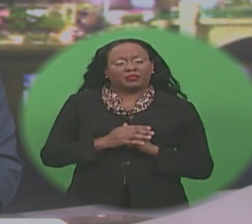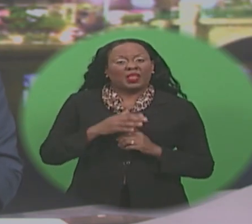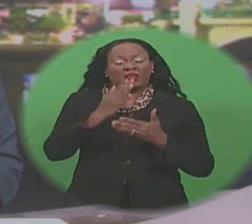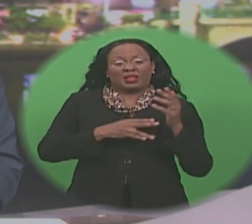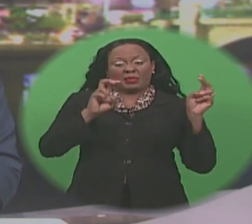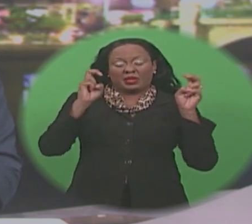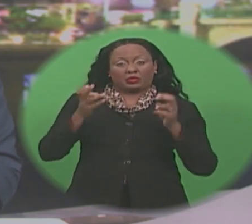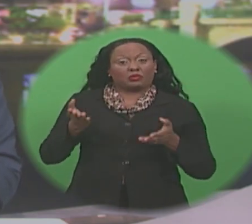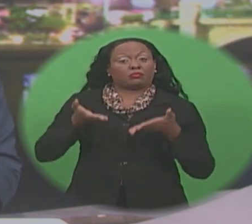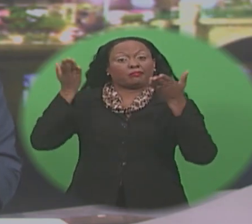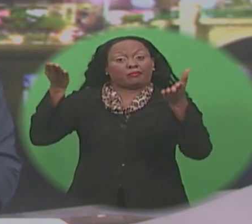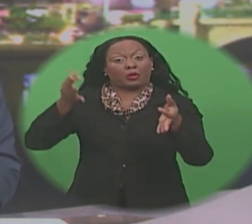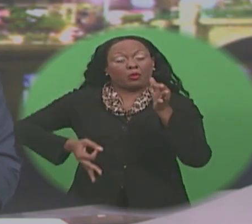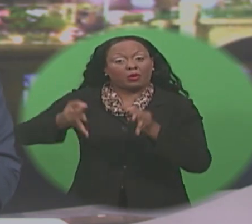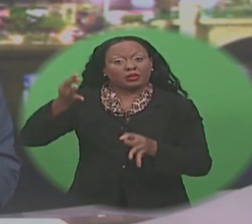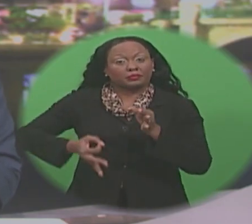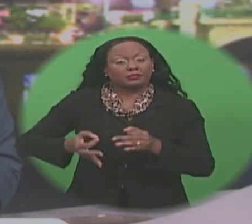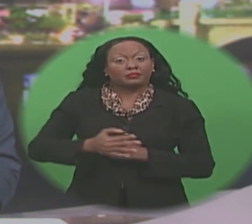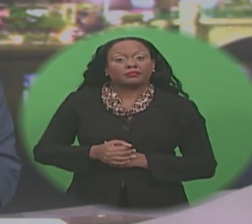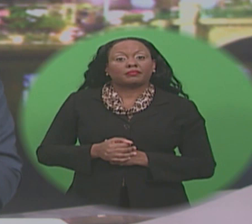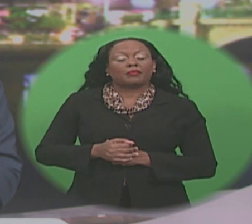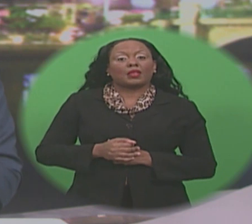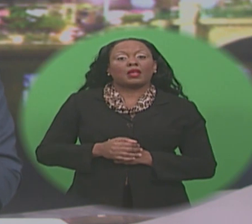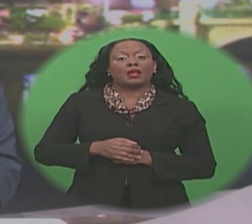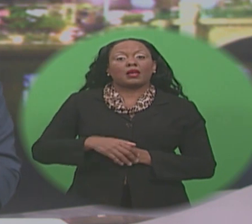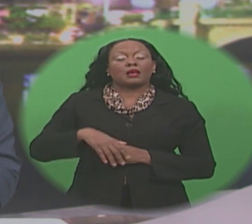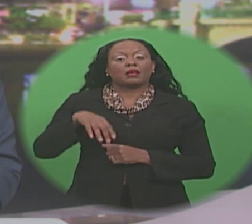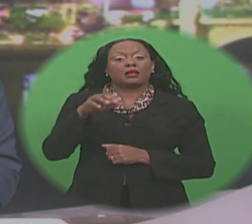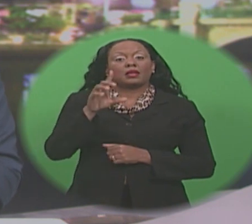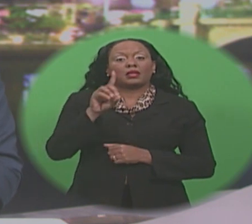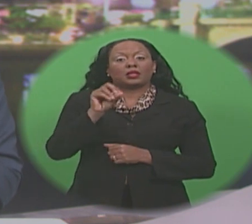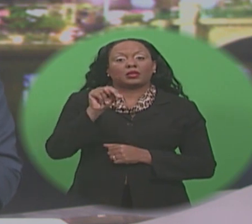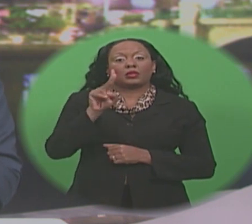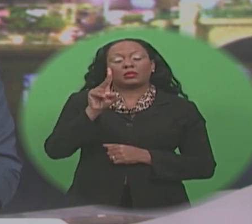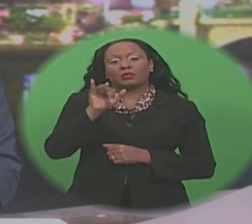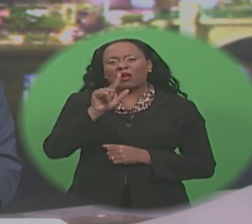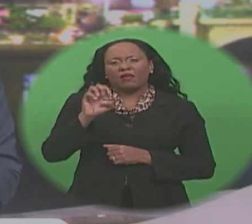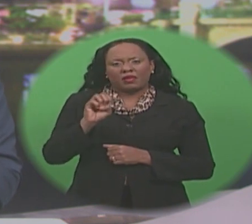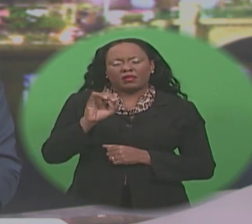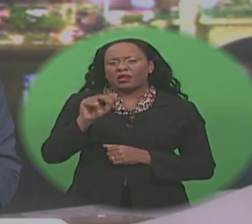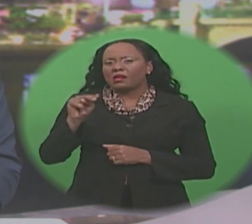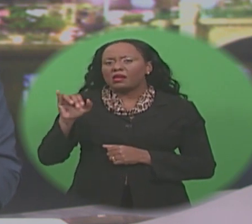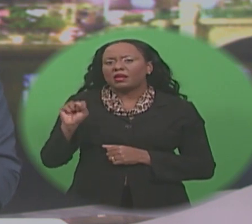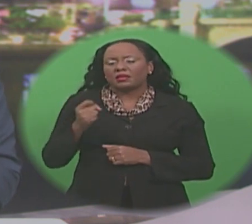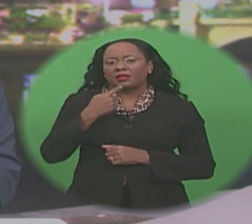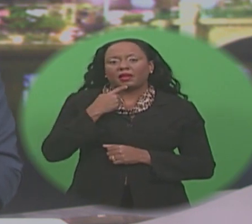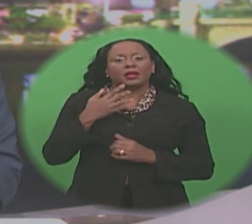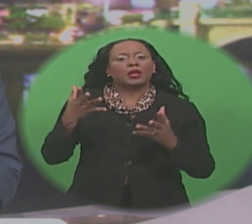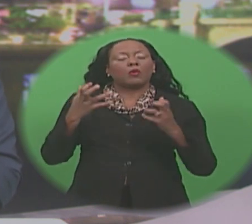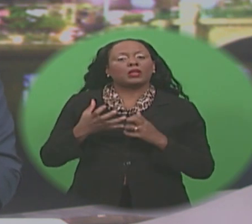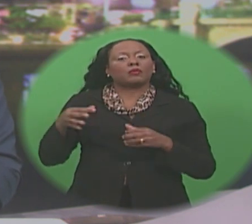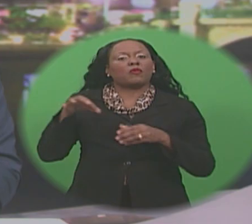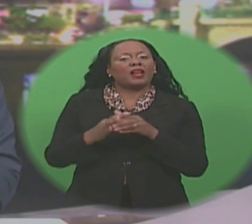court. Mr. Innes, who is seeking to be re-elected to the neighboring St. James South seat, adds that despite what detractors may say,